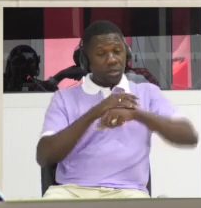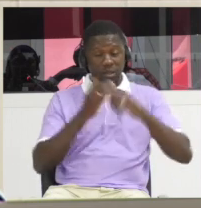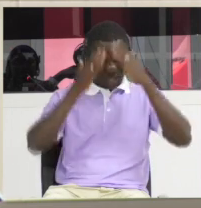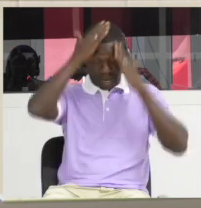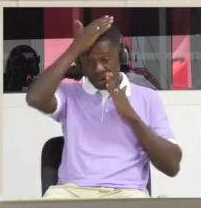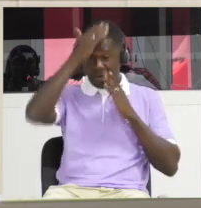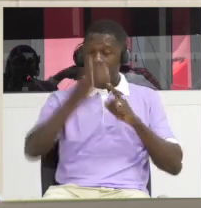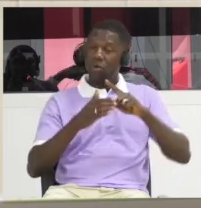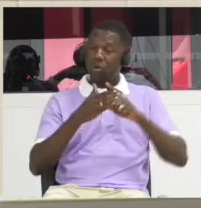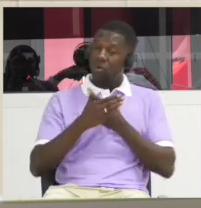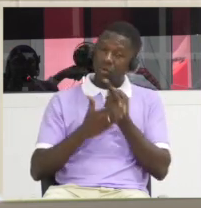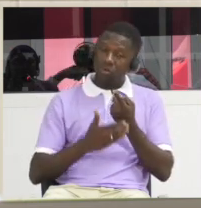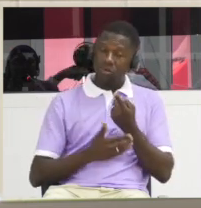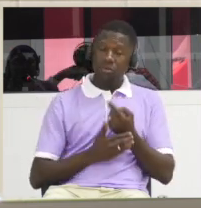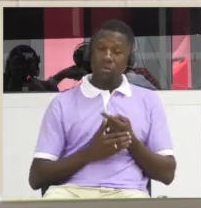between the army